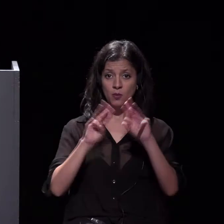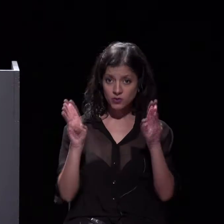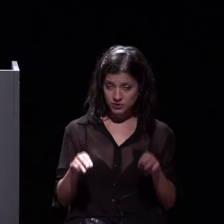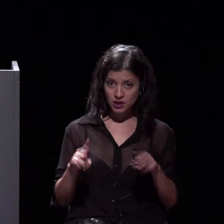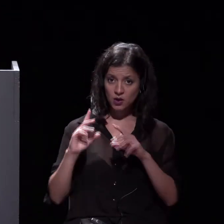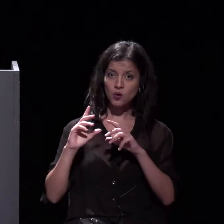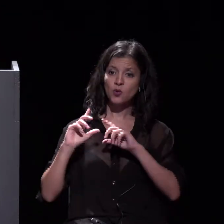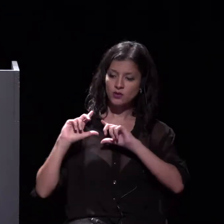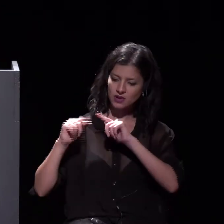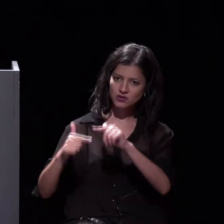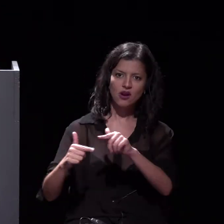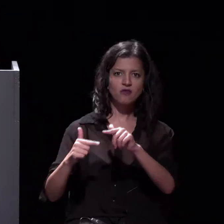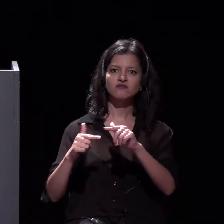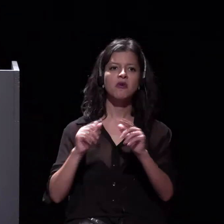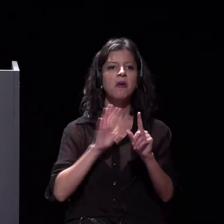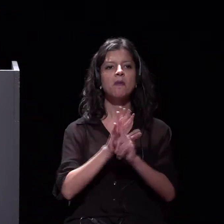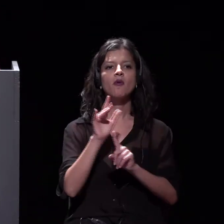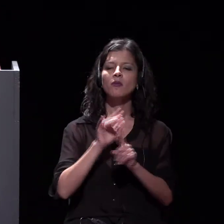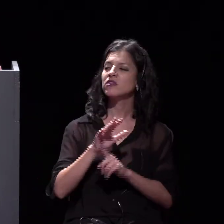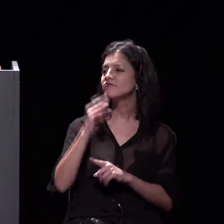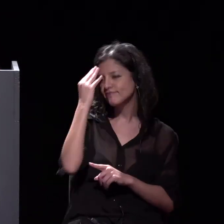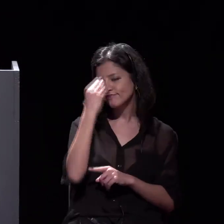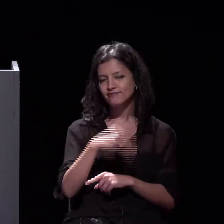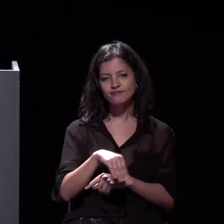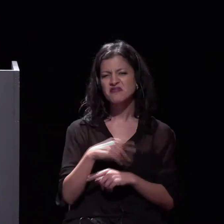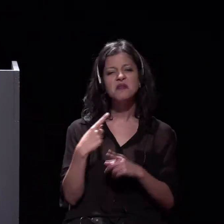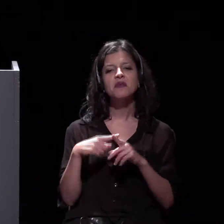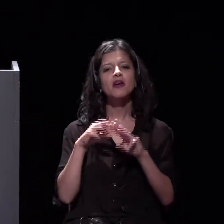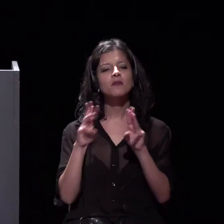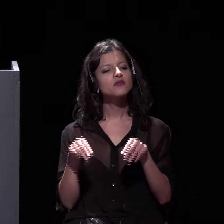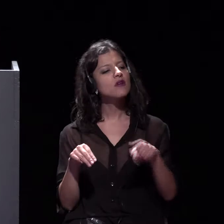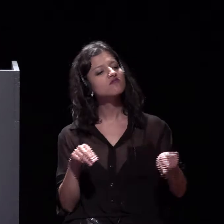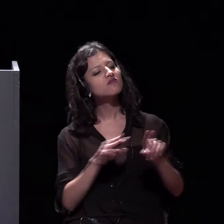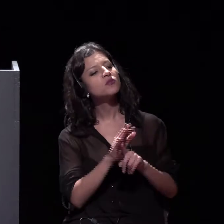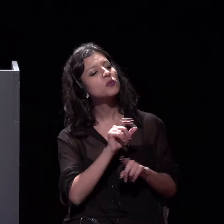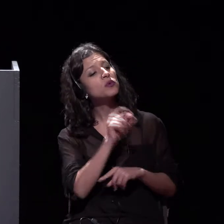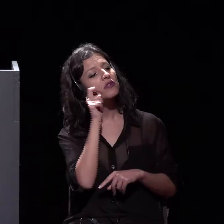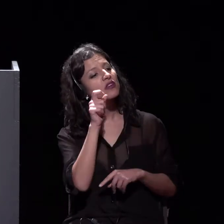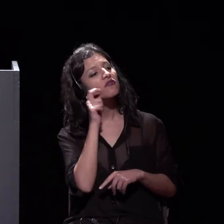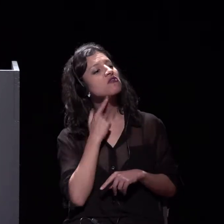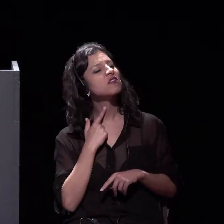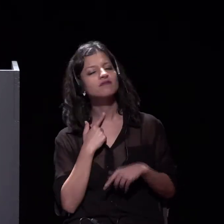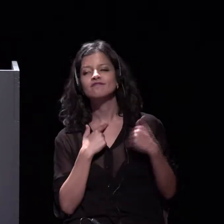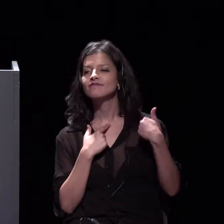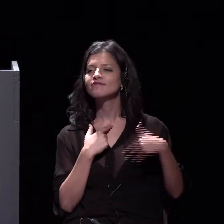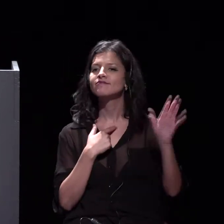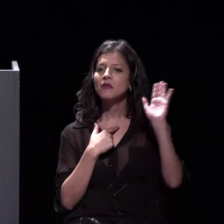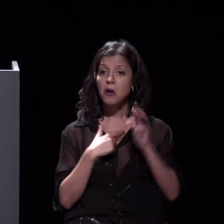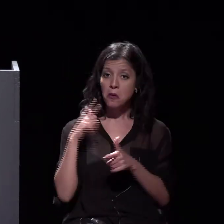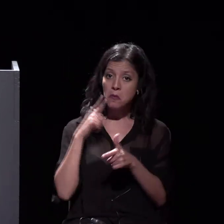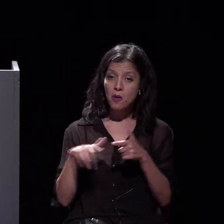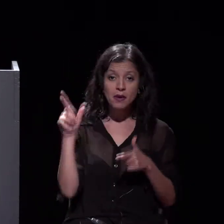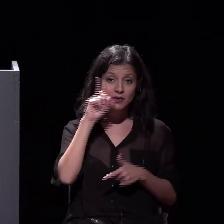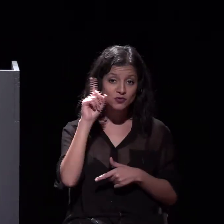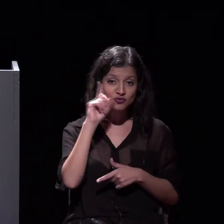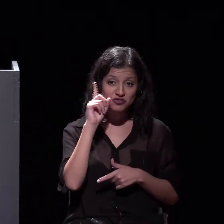think. Museums have been controlled by the rich and have no concern for the present-day problems, he said. Many curators are